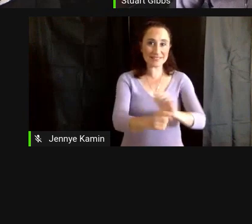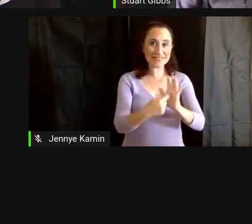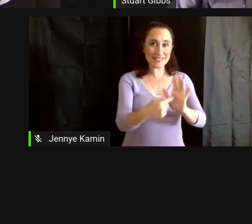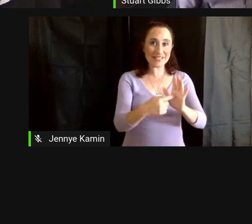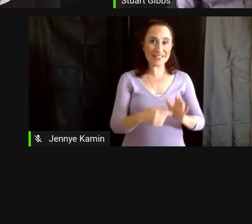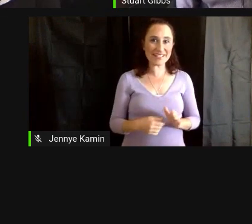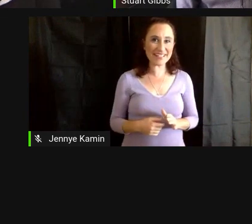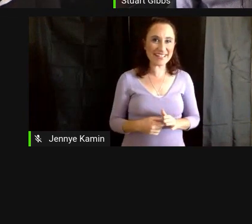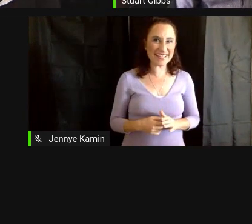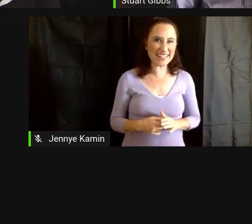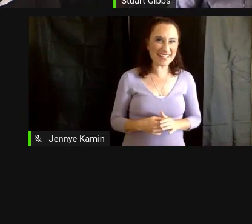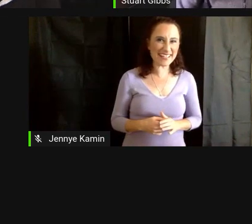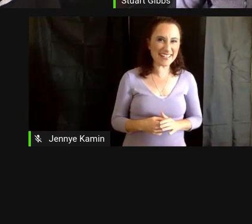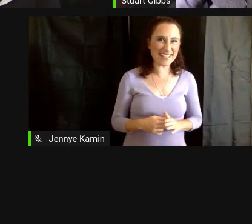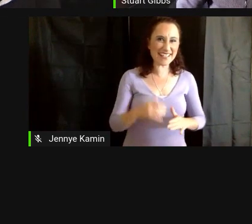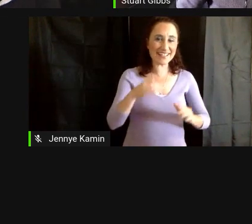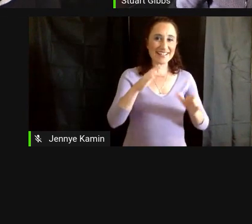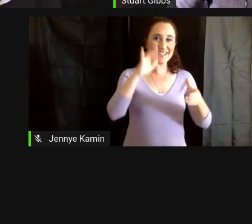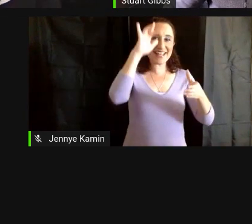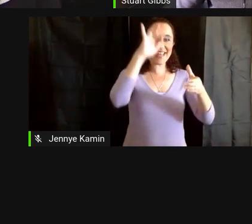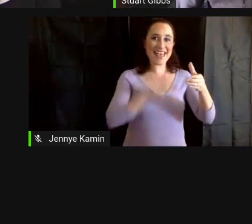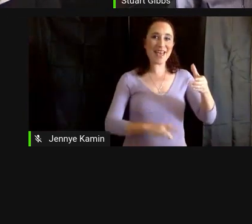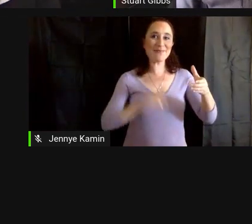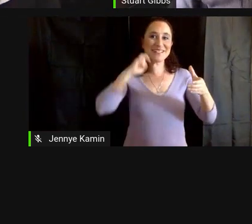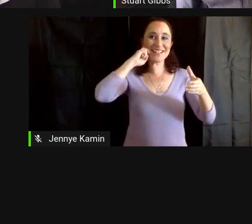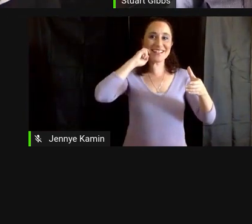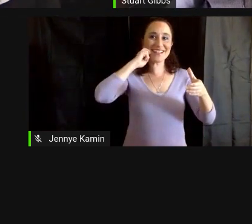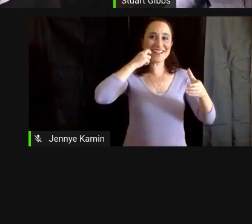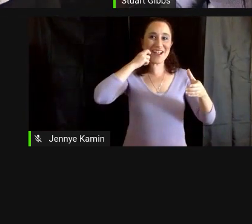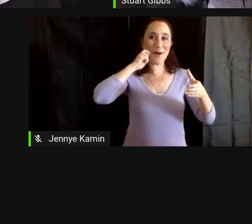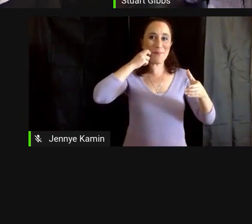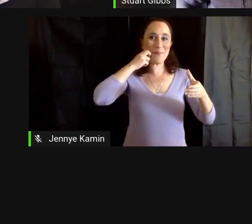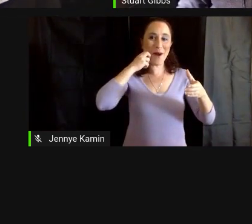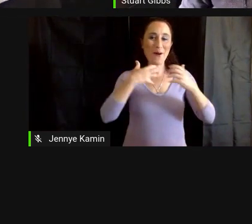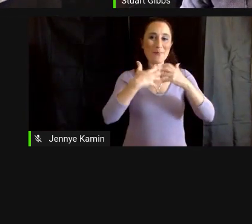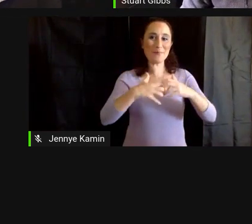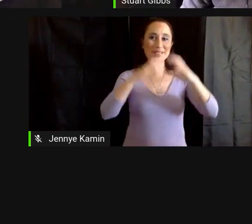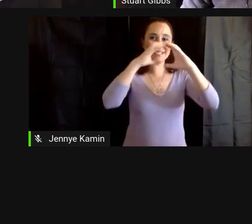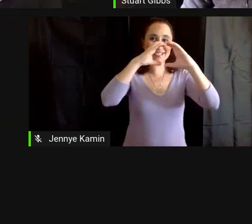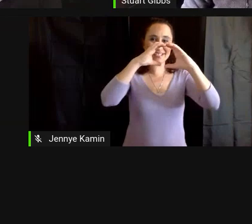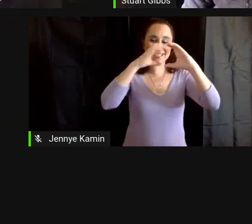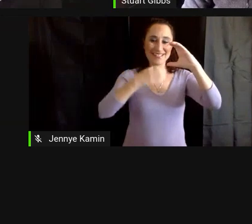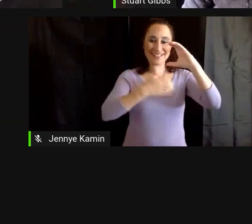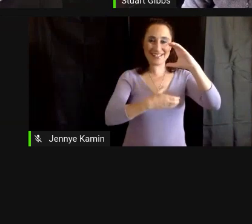ready. Okay. It's an empty gumball machine. Oh my God.